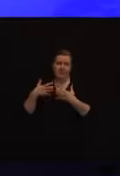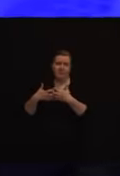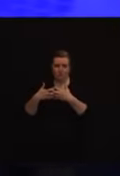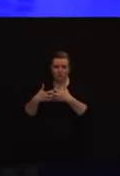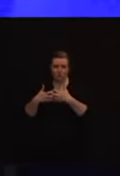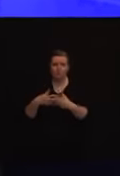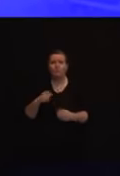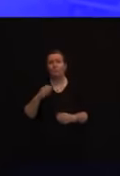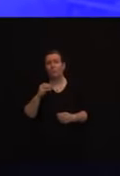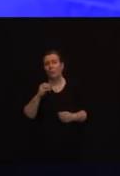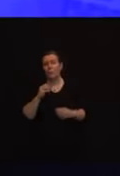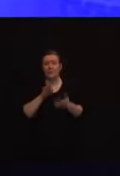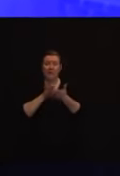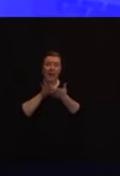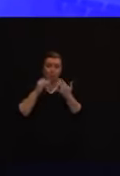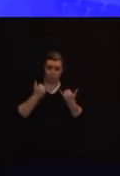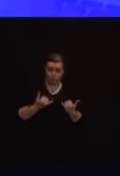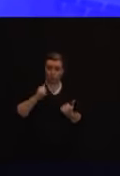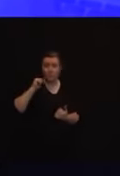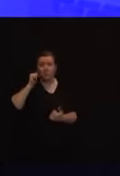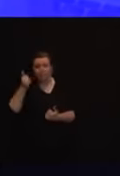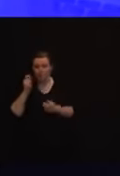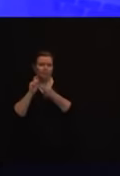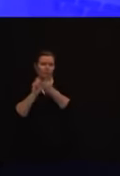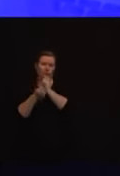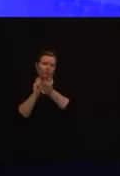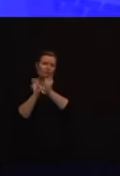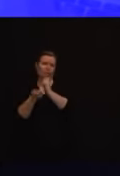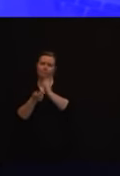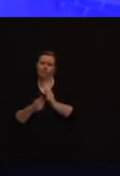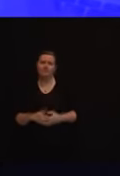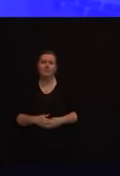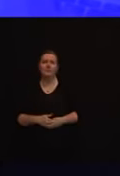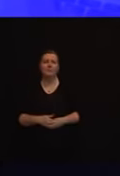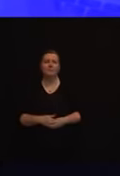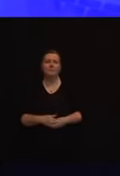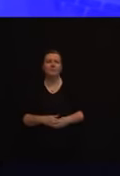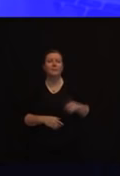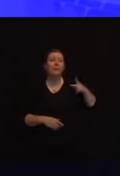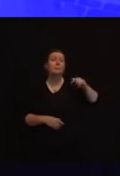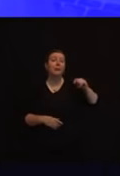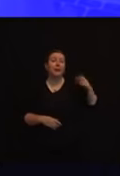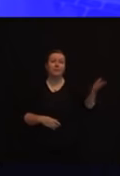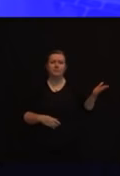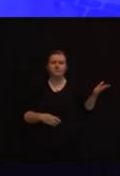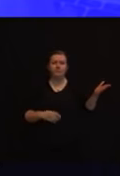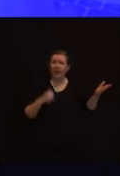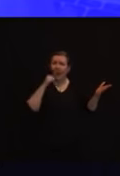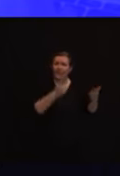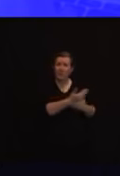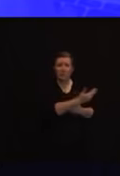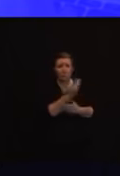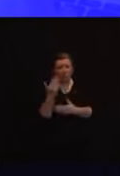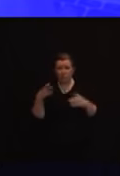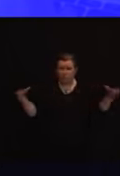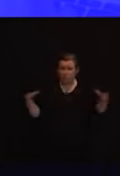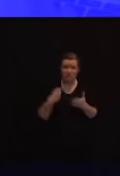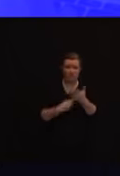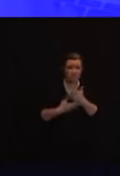a daily algorithm that we run. We have a meeting every morning at 10 o'clock where we go through everything from the ventilators